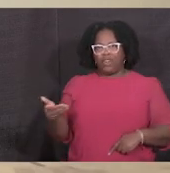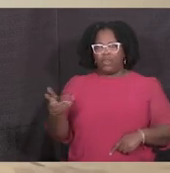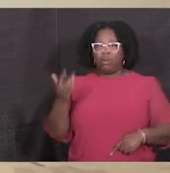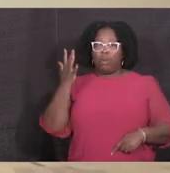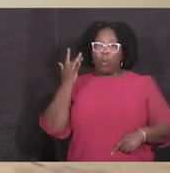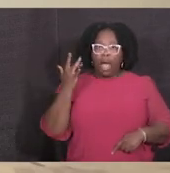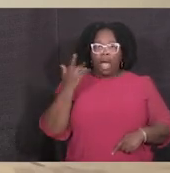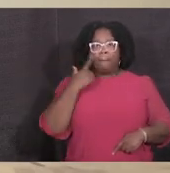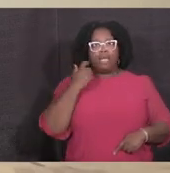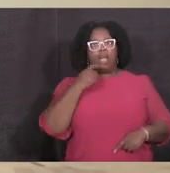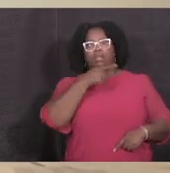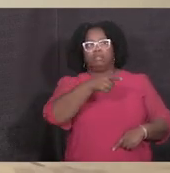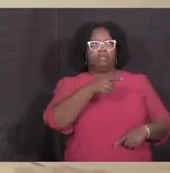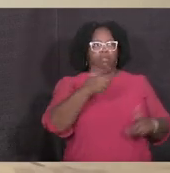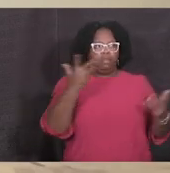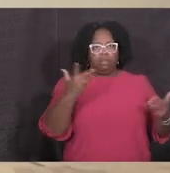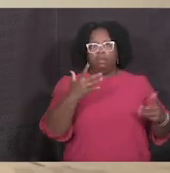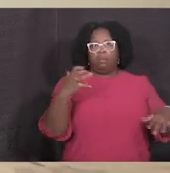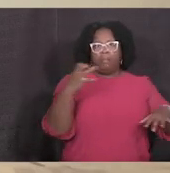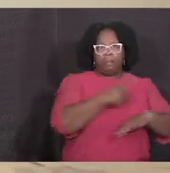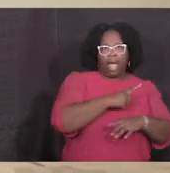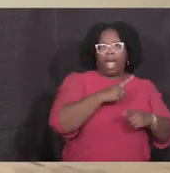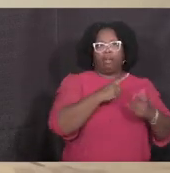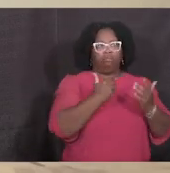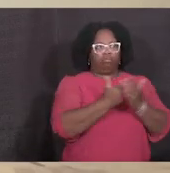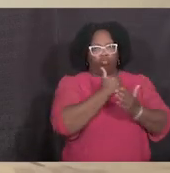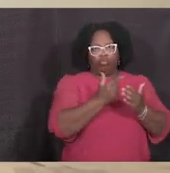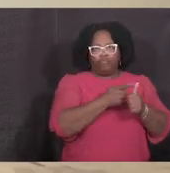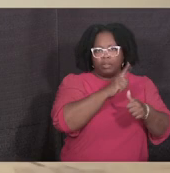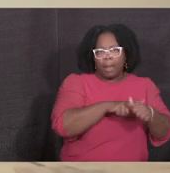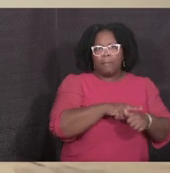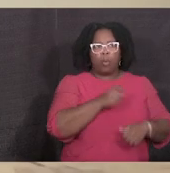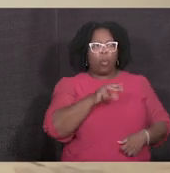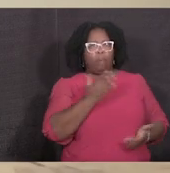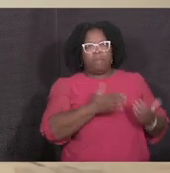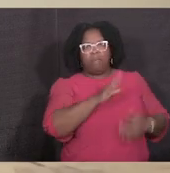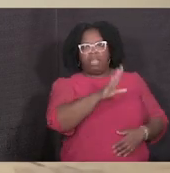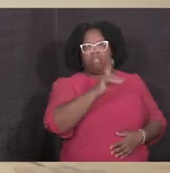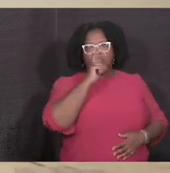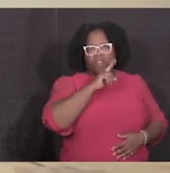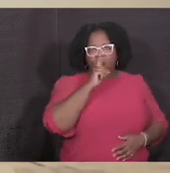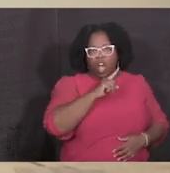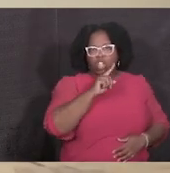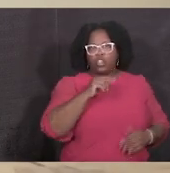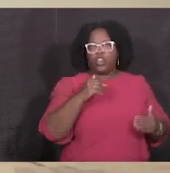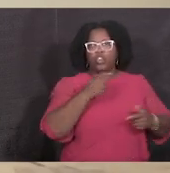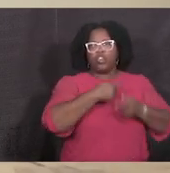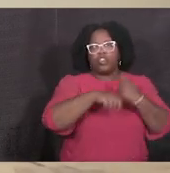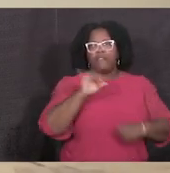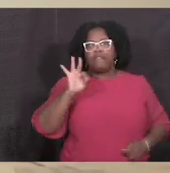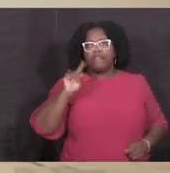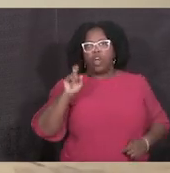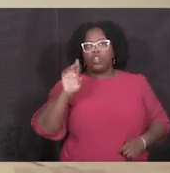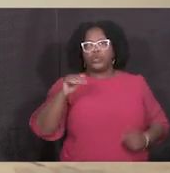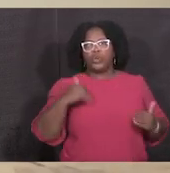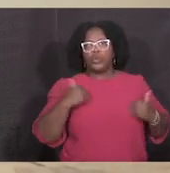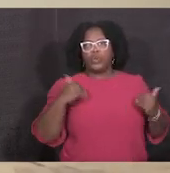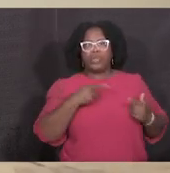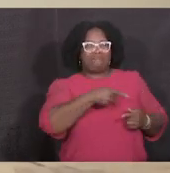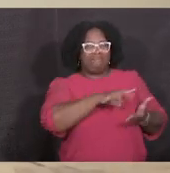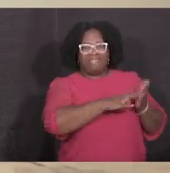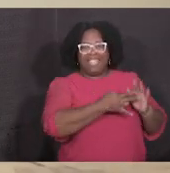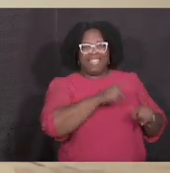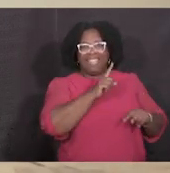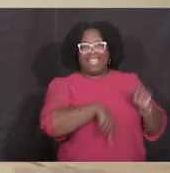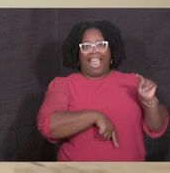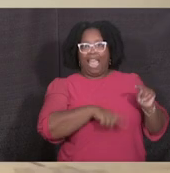citizen, or maybe something about the way that they interview because they are former foster youth won't allow for them to put their best foot